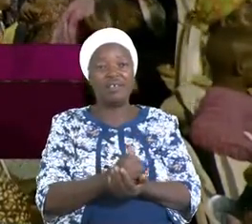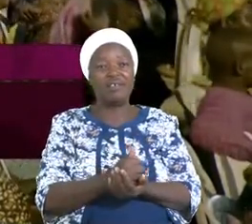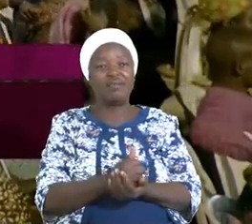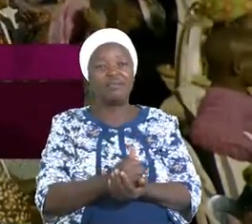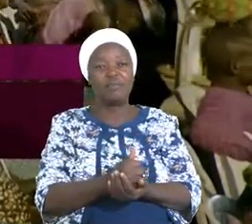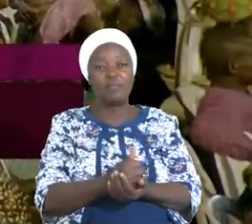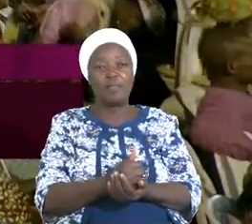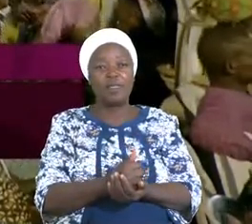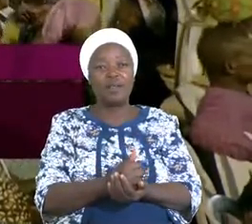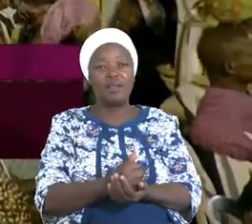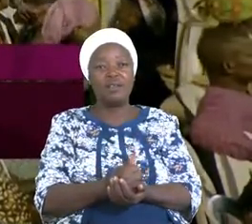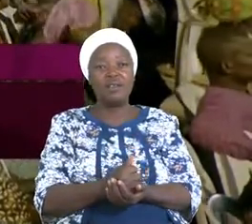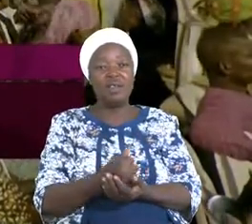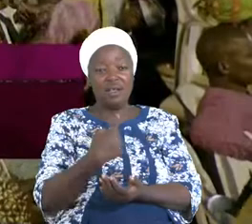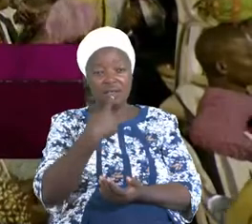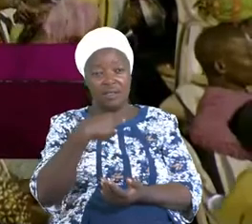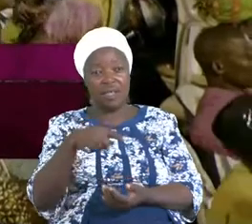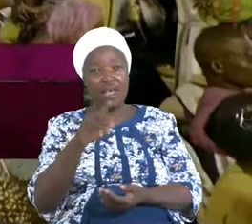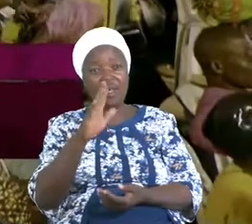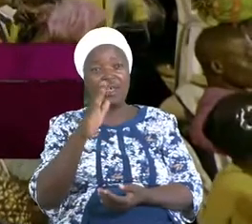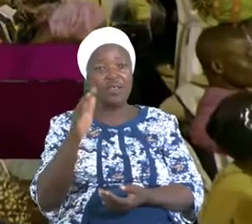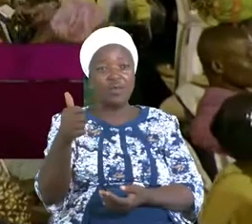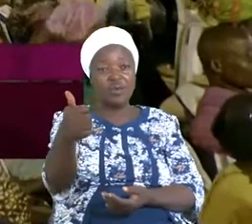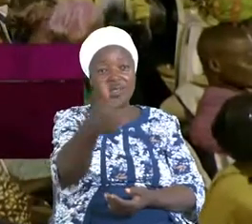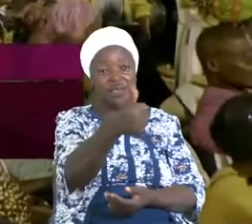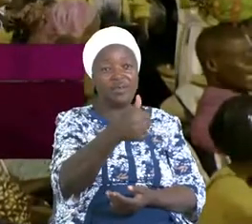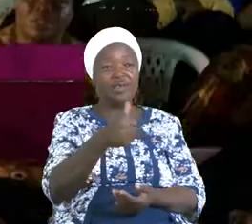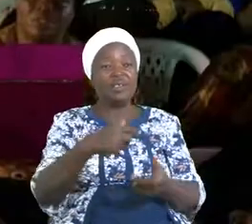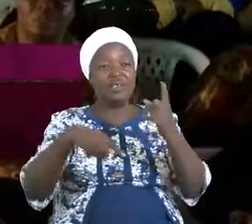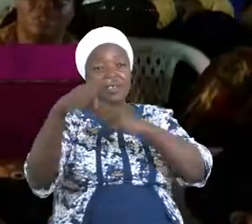Tell yourself, God will locate me today.